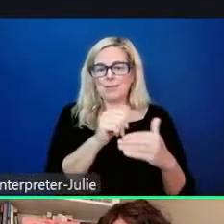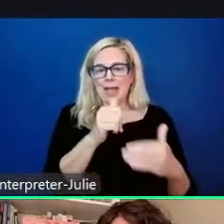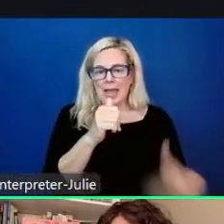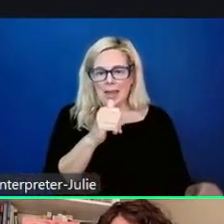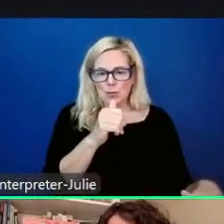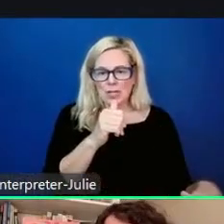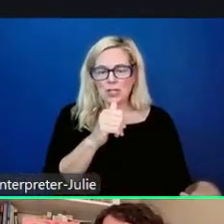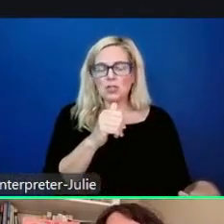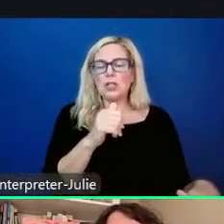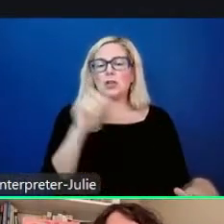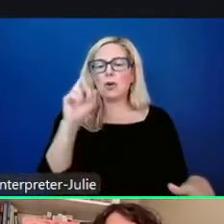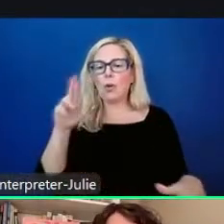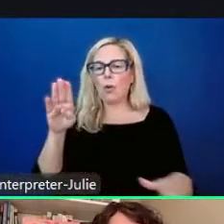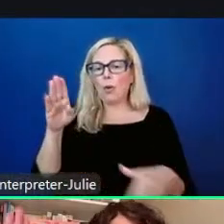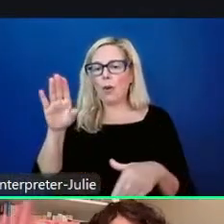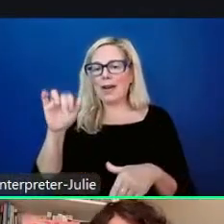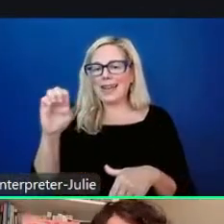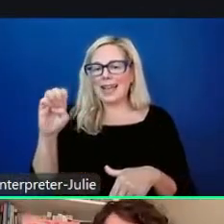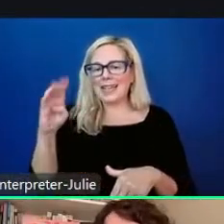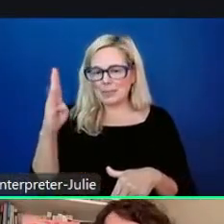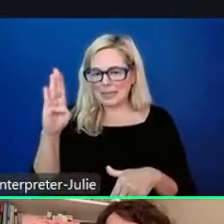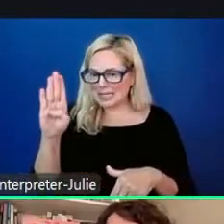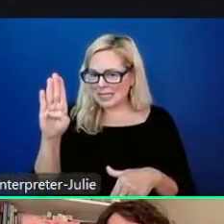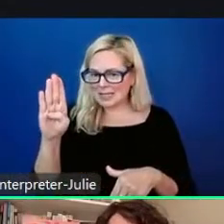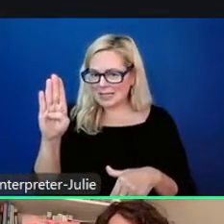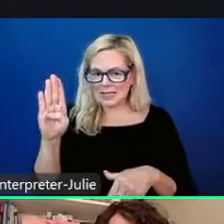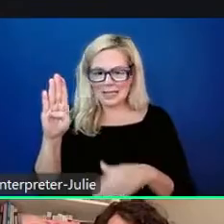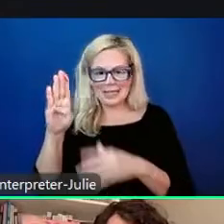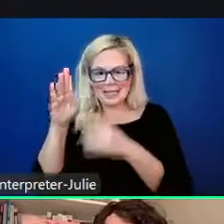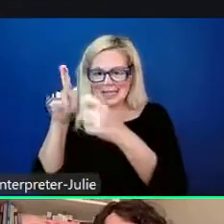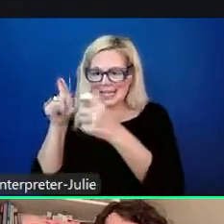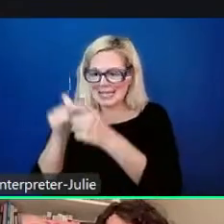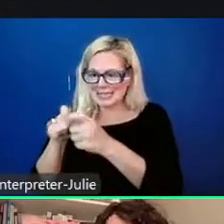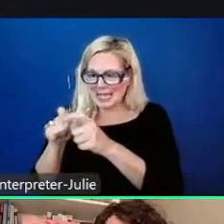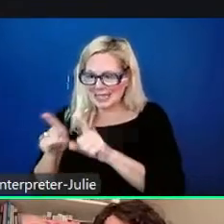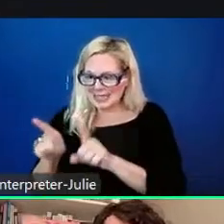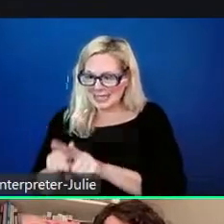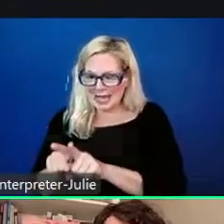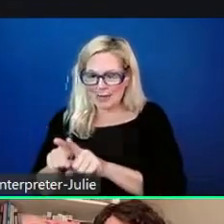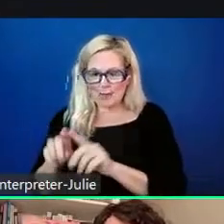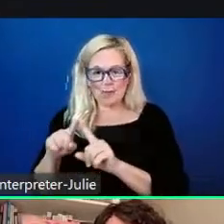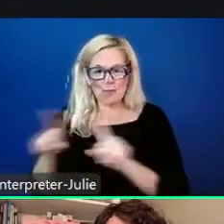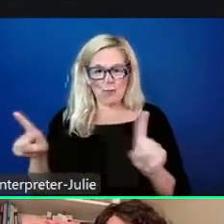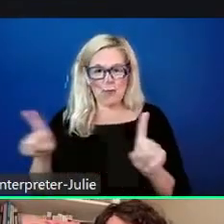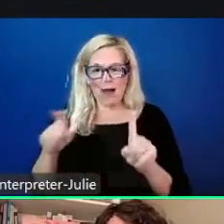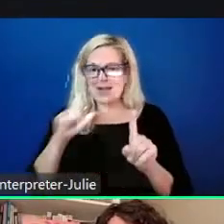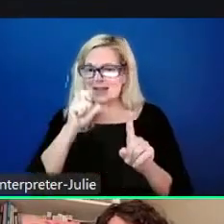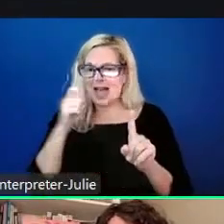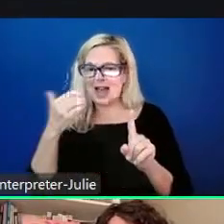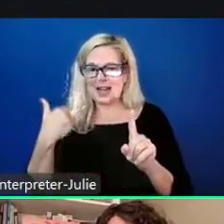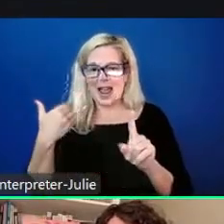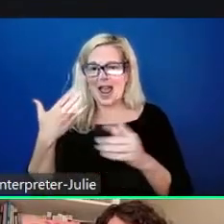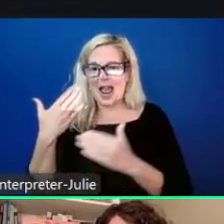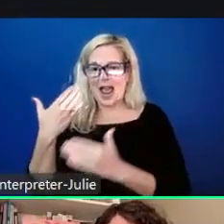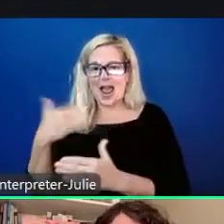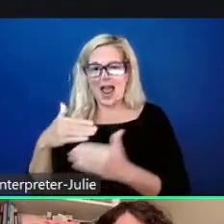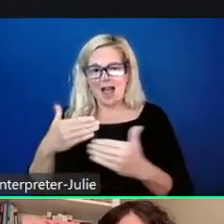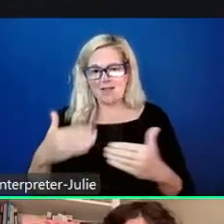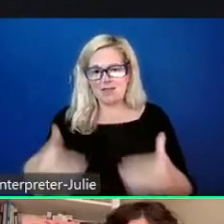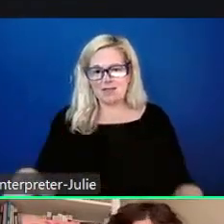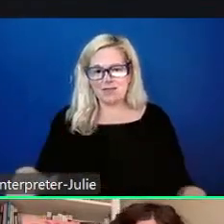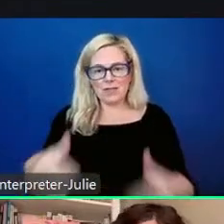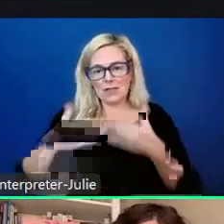case B, where the patient was exactly the same, except they did not have a bilateral below the knee